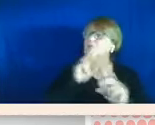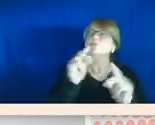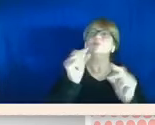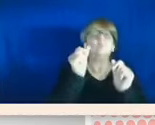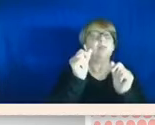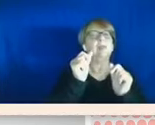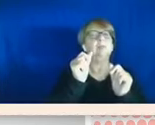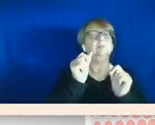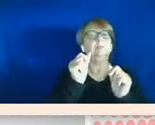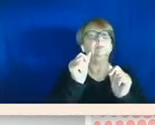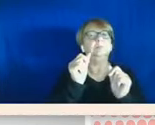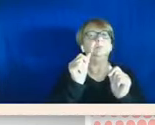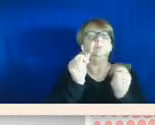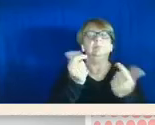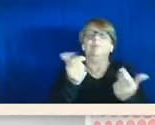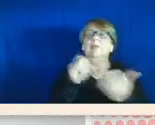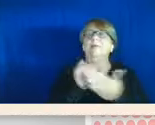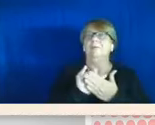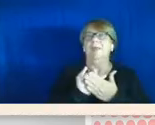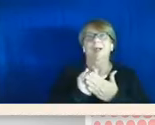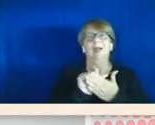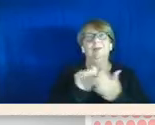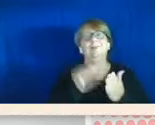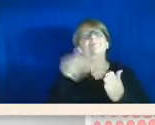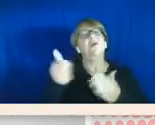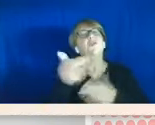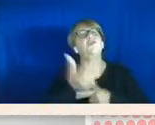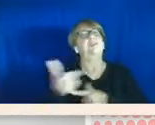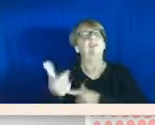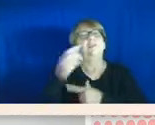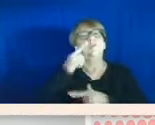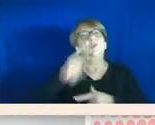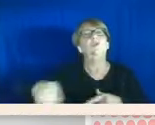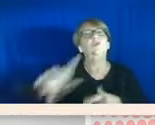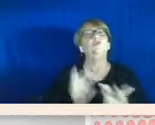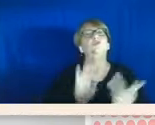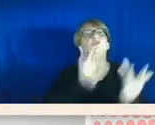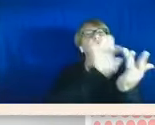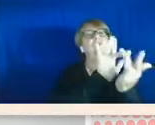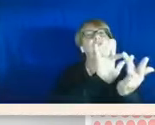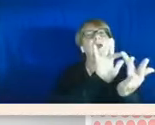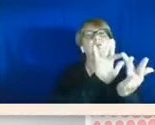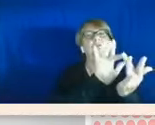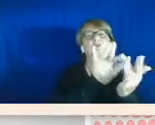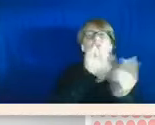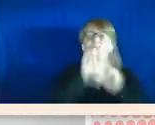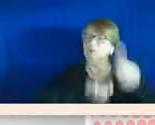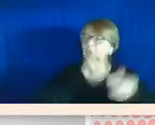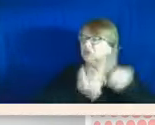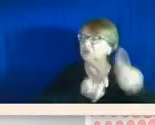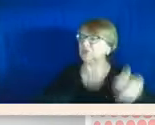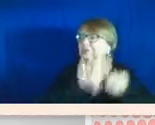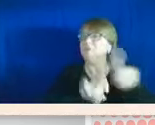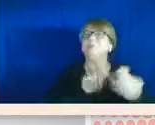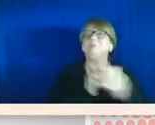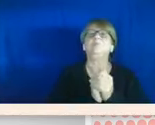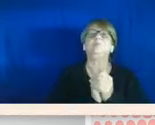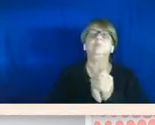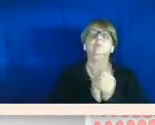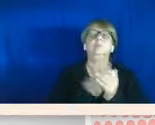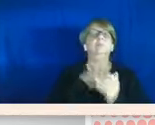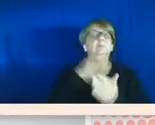that is just another resource for you to reach out to and ask your questions. And I believe that since we're